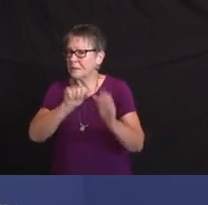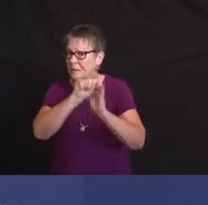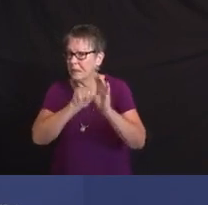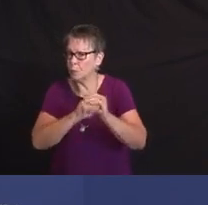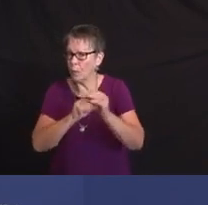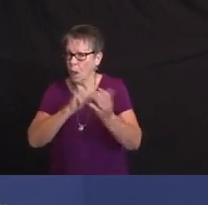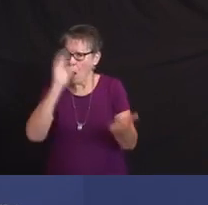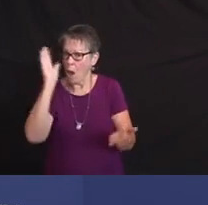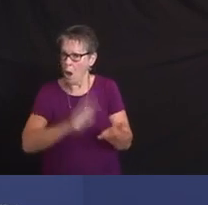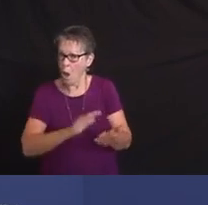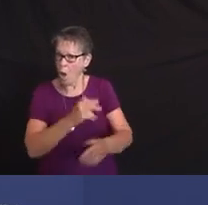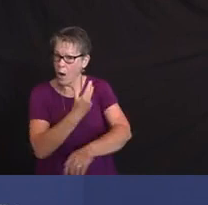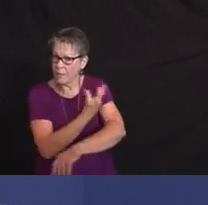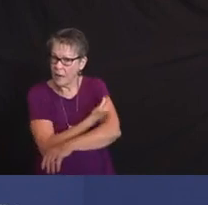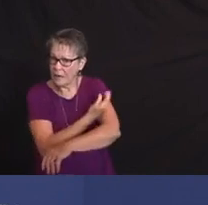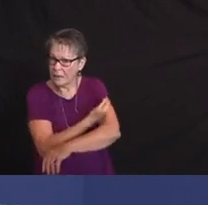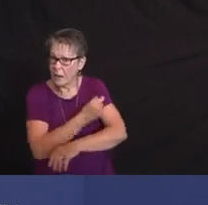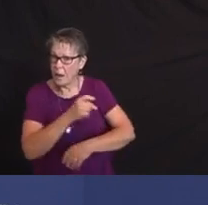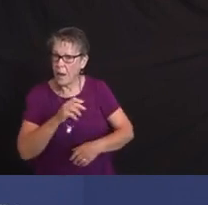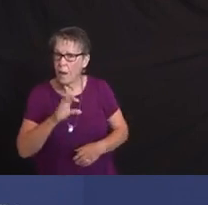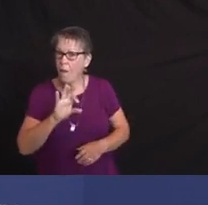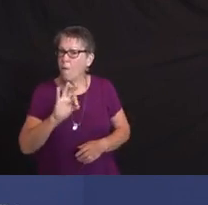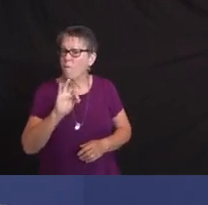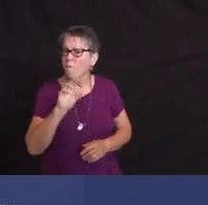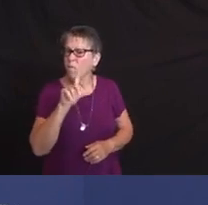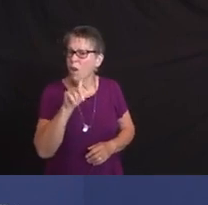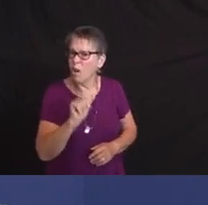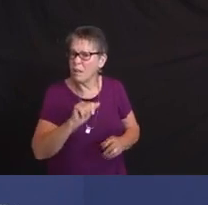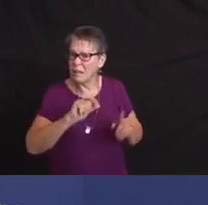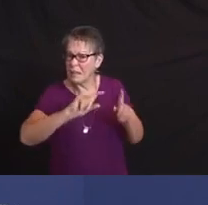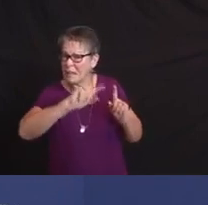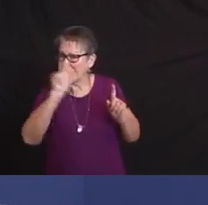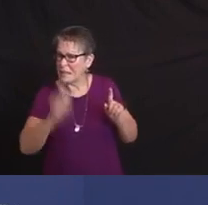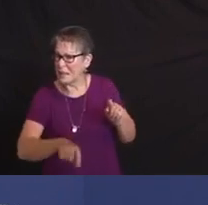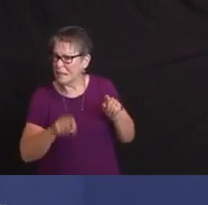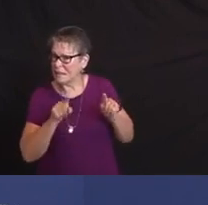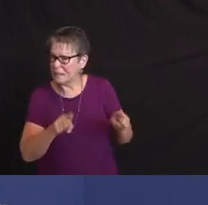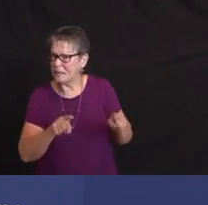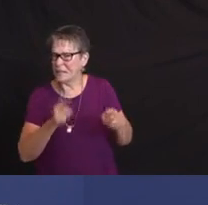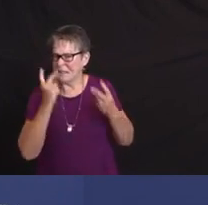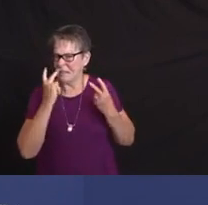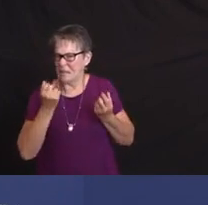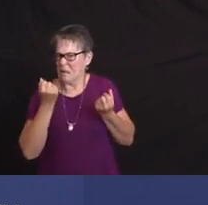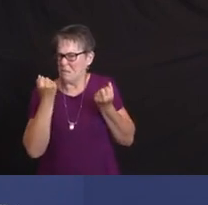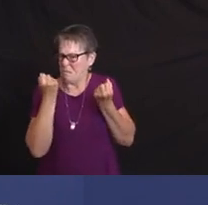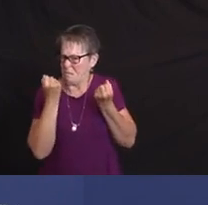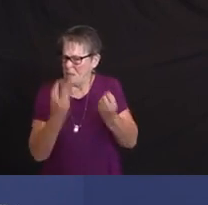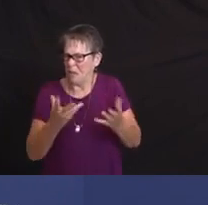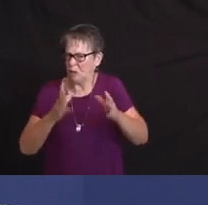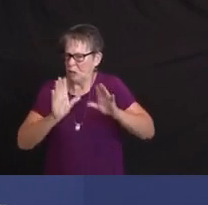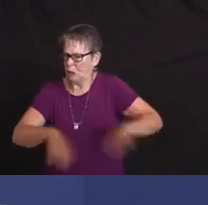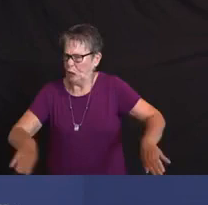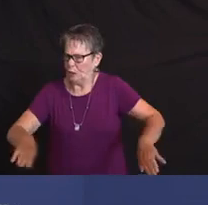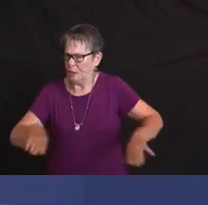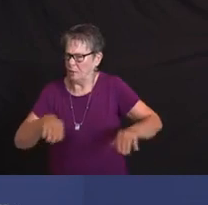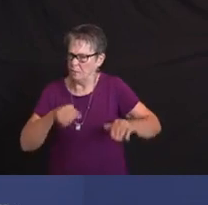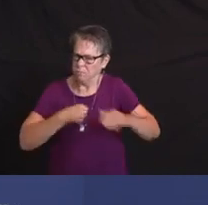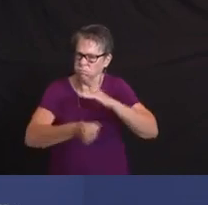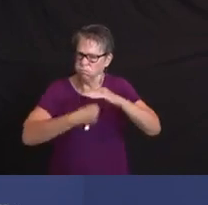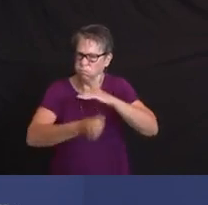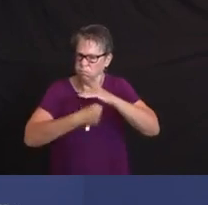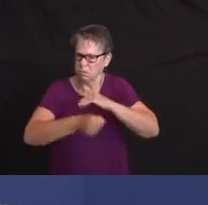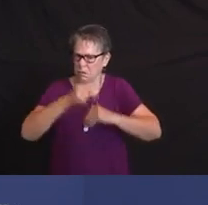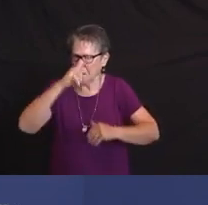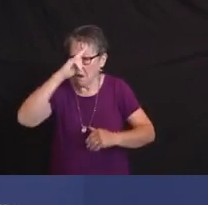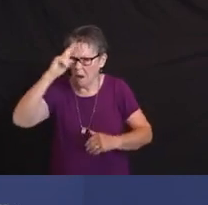with symptomatic COVID-19 entering hospitals sicker and with more serious symptoms. According to